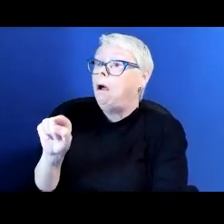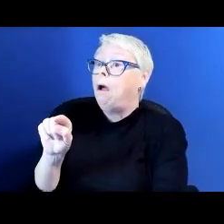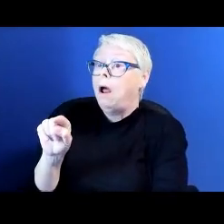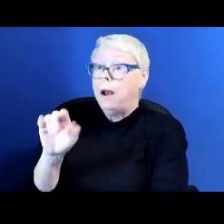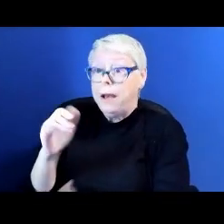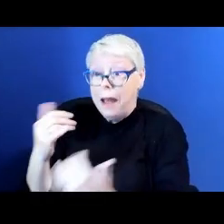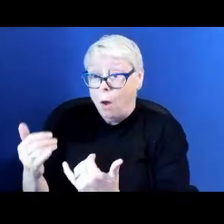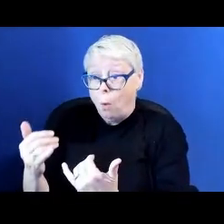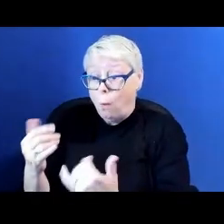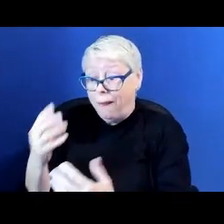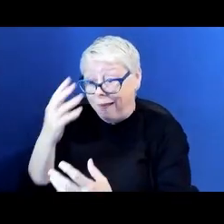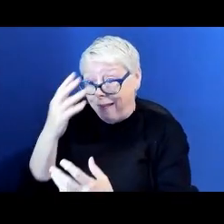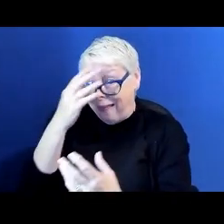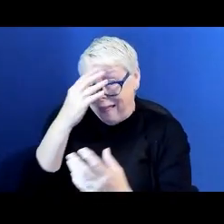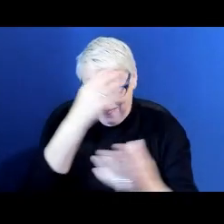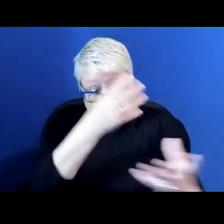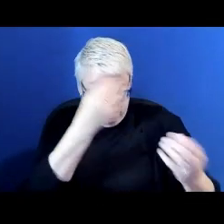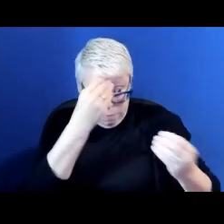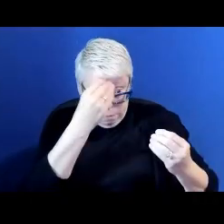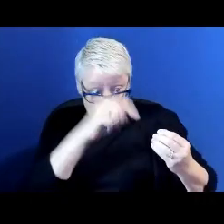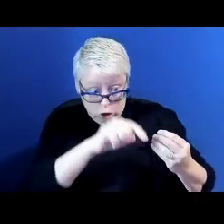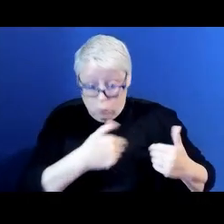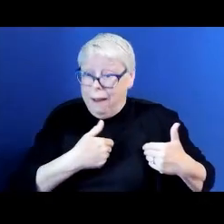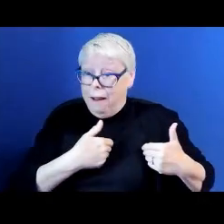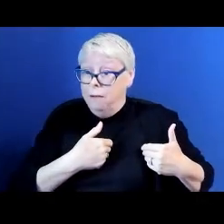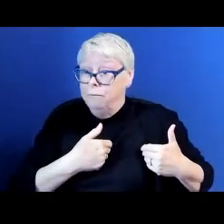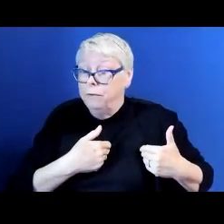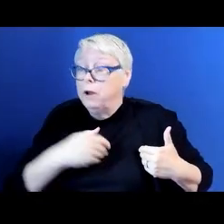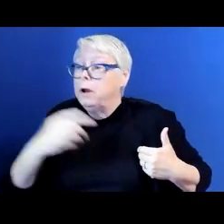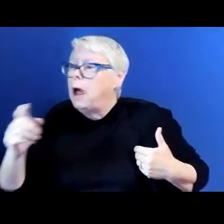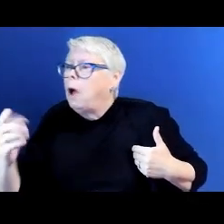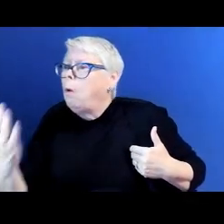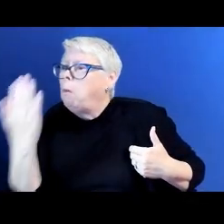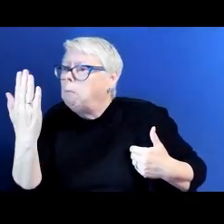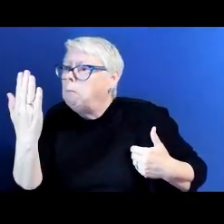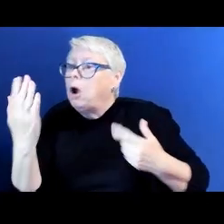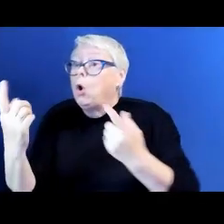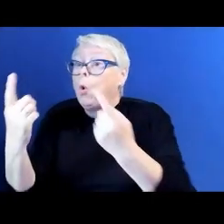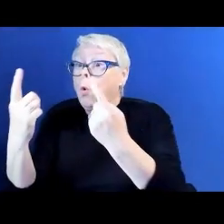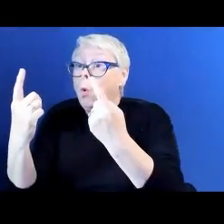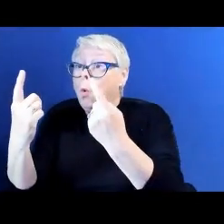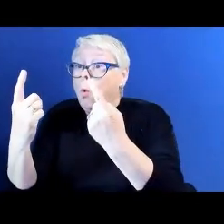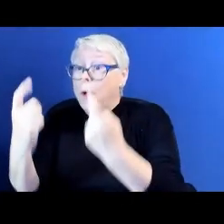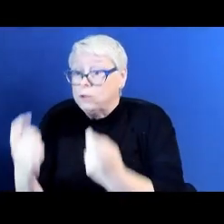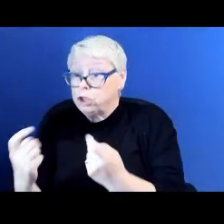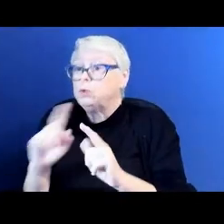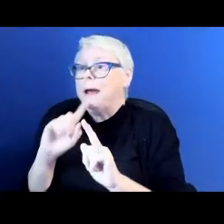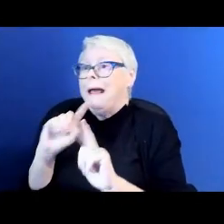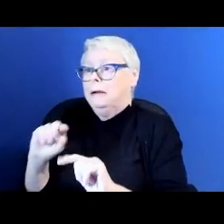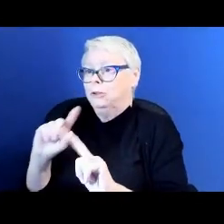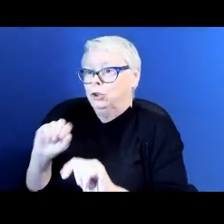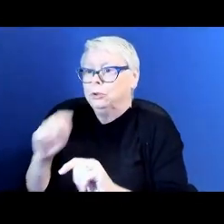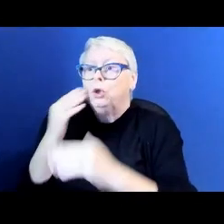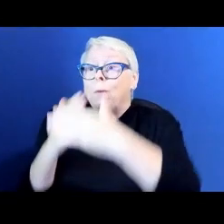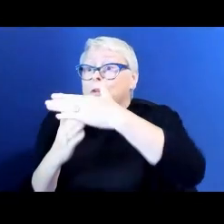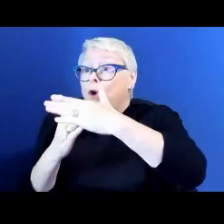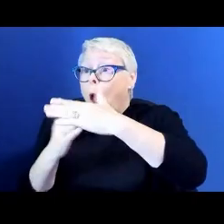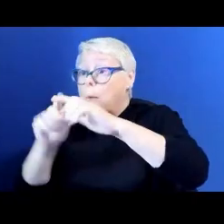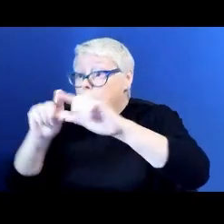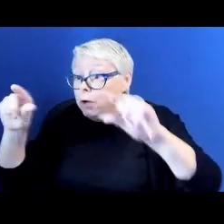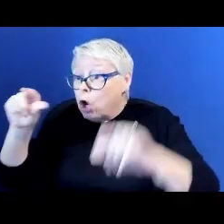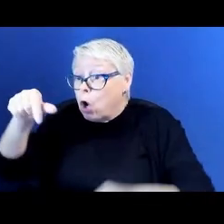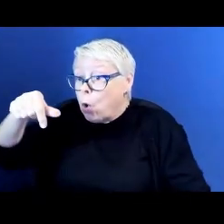information, answer the questions in the questionnaire. So we're focusing on the questionnaire on the top of the